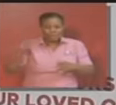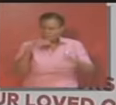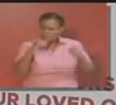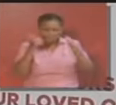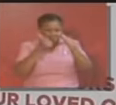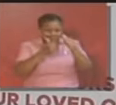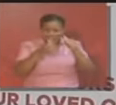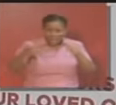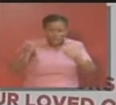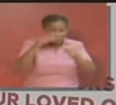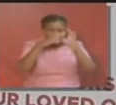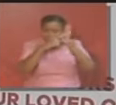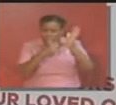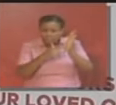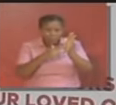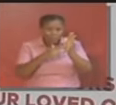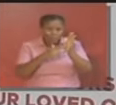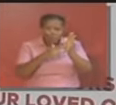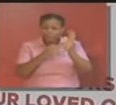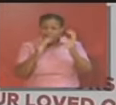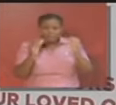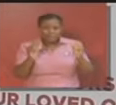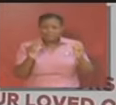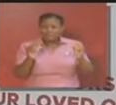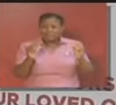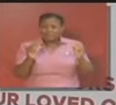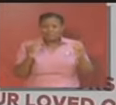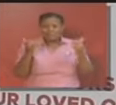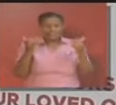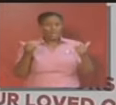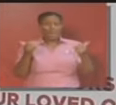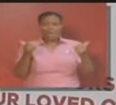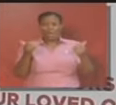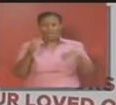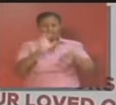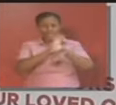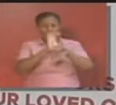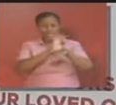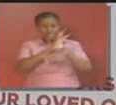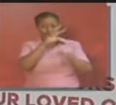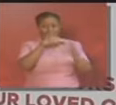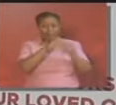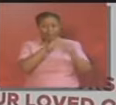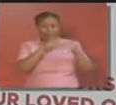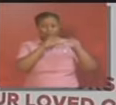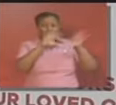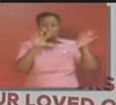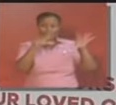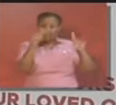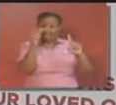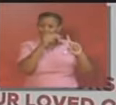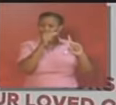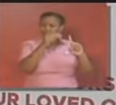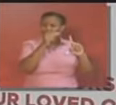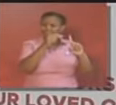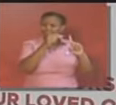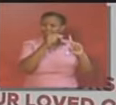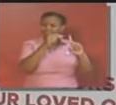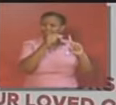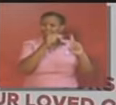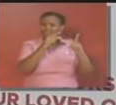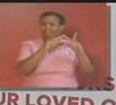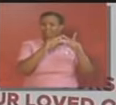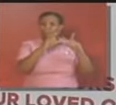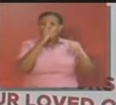the place of worship. Now I will speak briefly about bars and some situations that have arisen, and this is as a result of